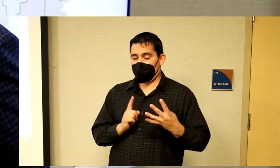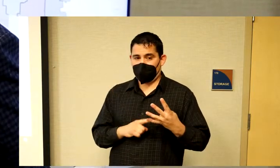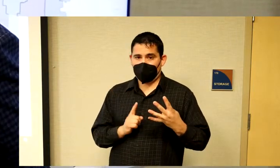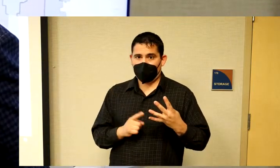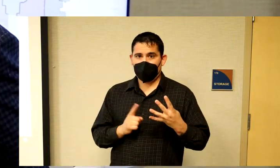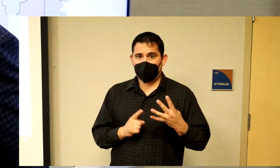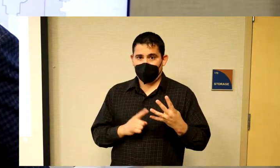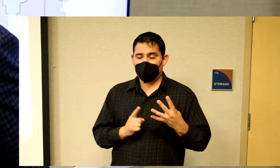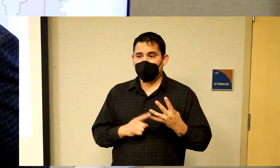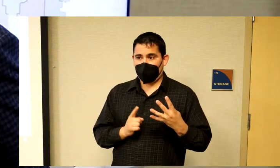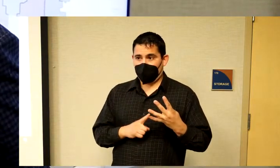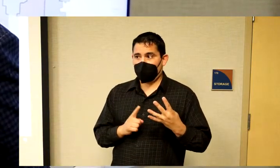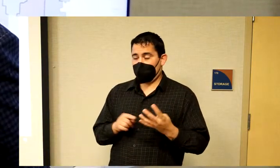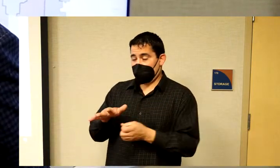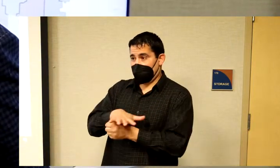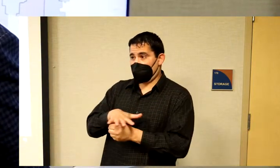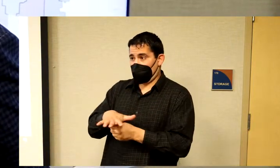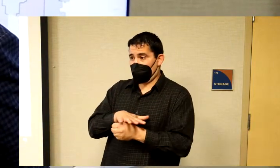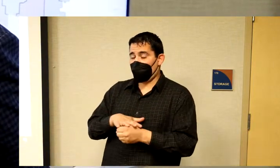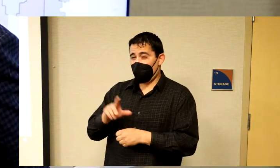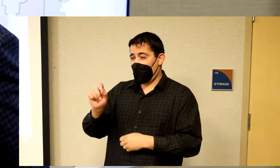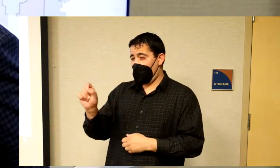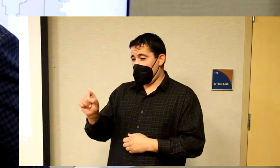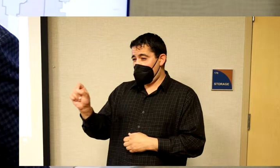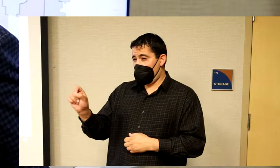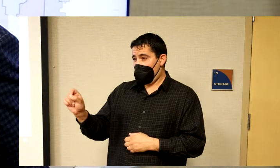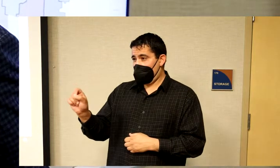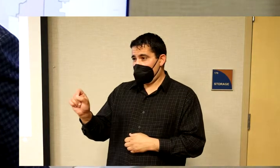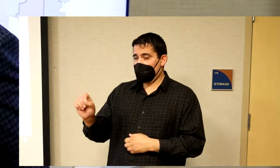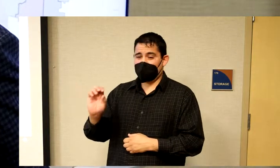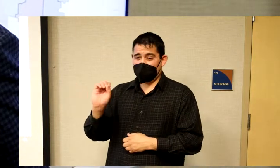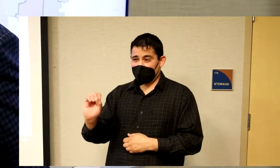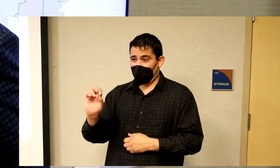District 4 is 0.78% over.